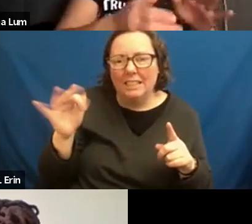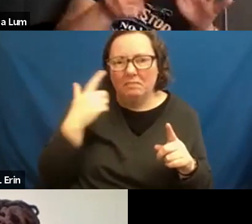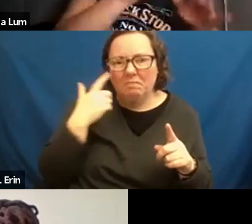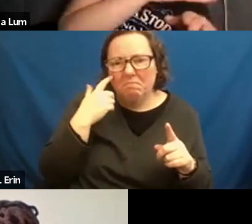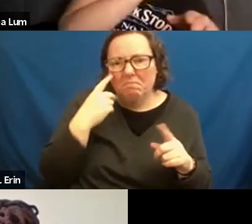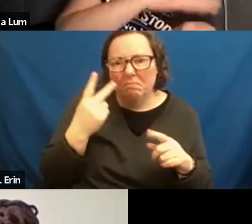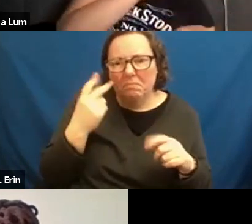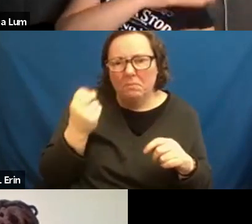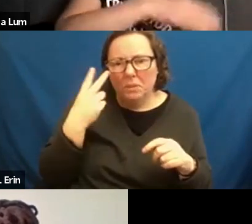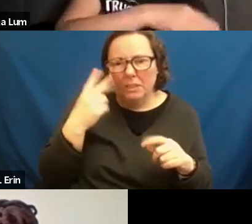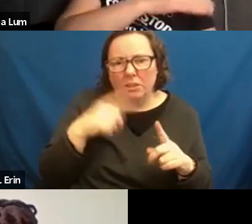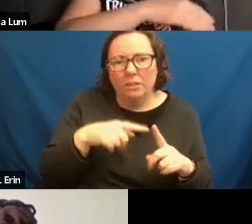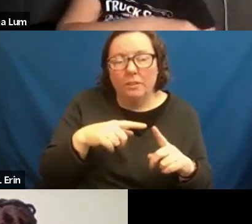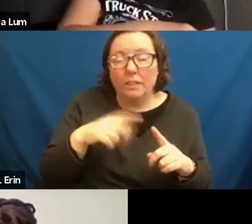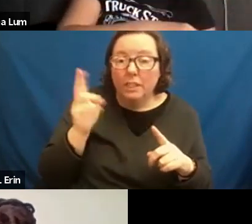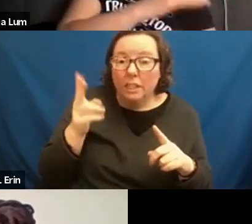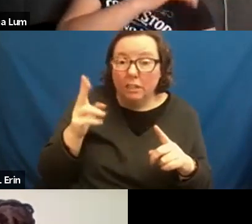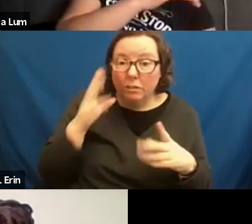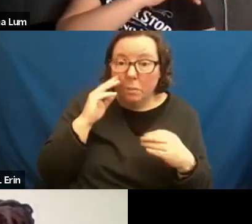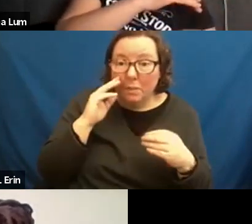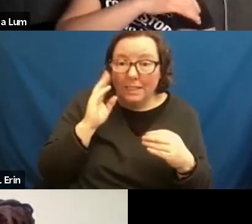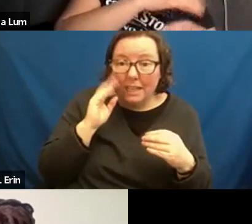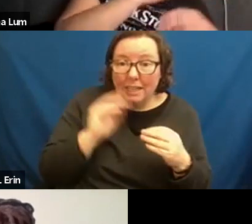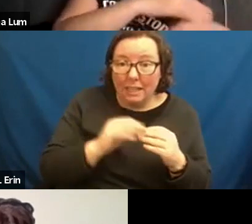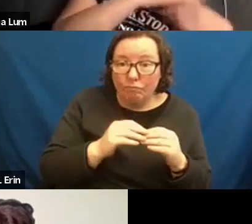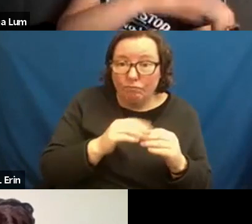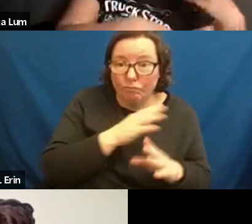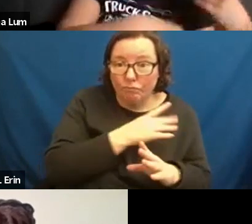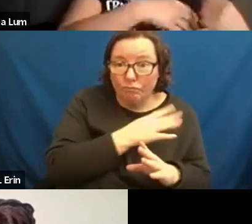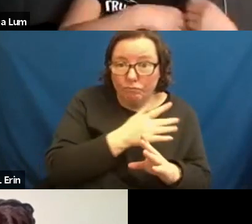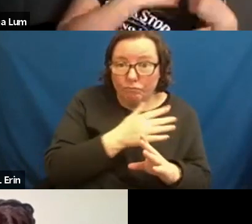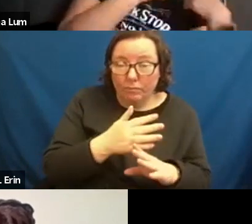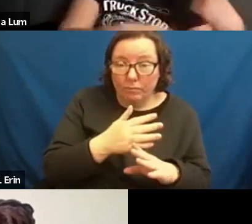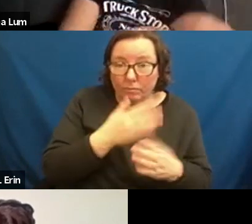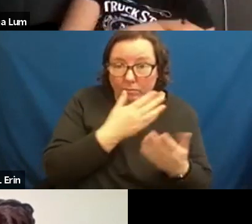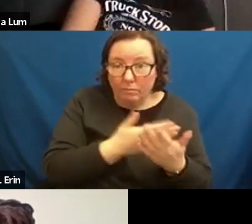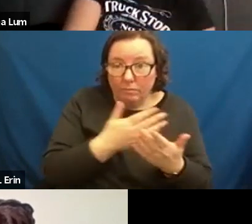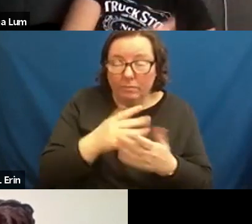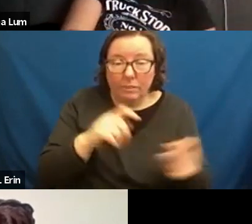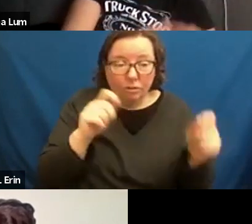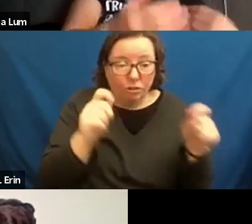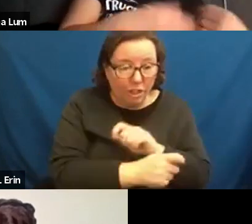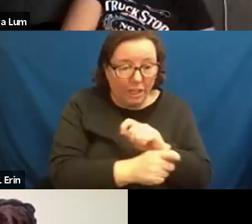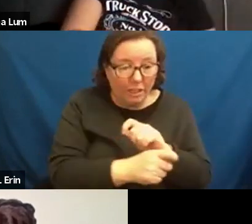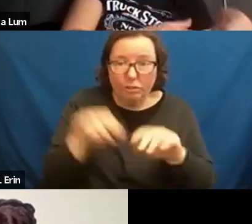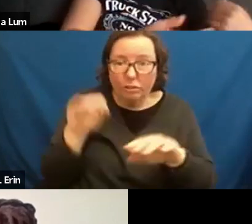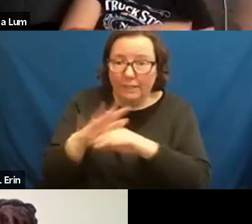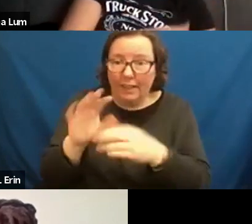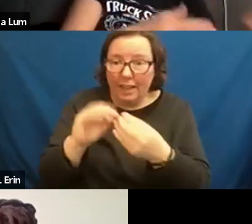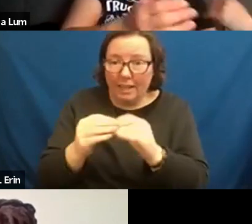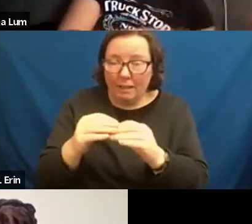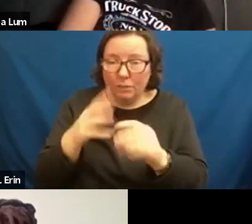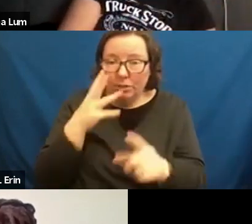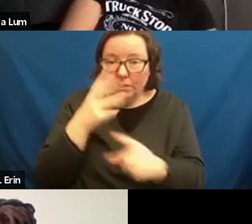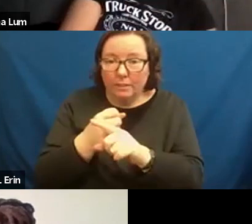is there historic data to show that the changes that have been made to the admissions process has